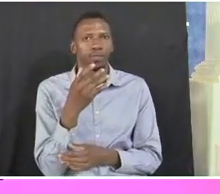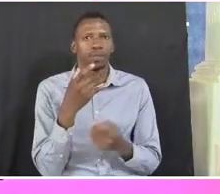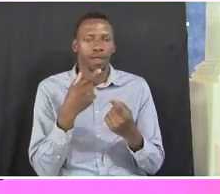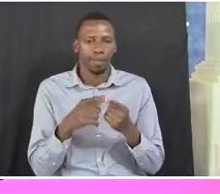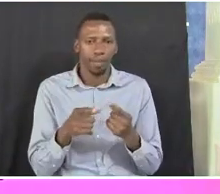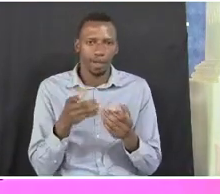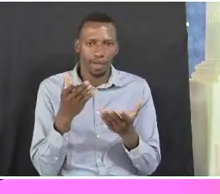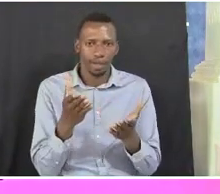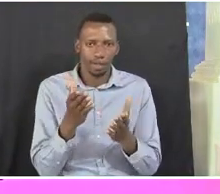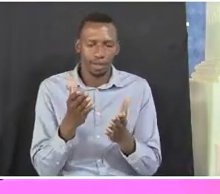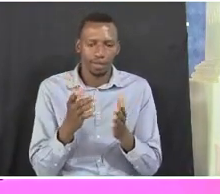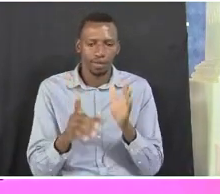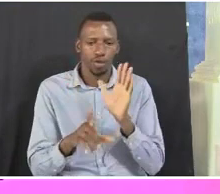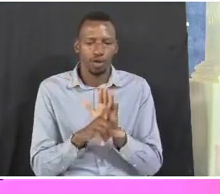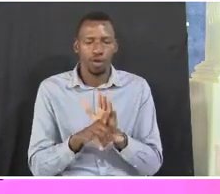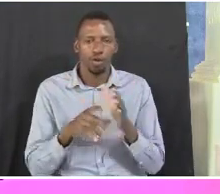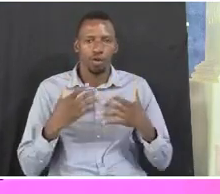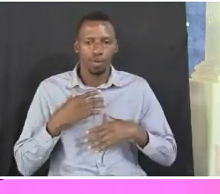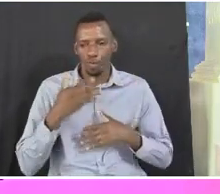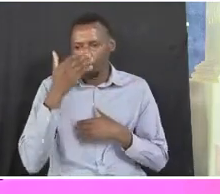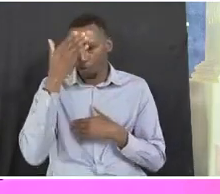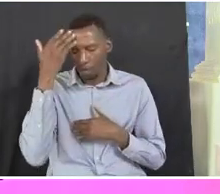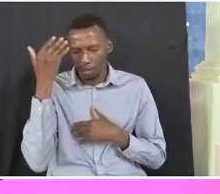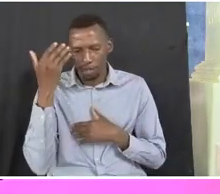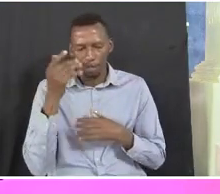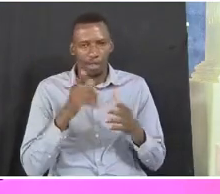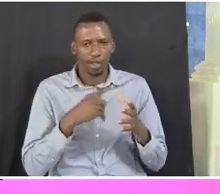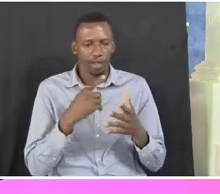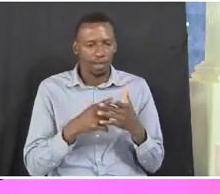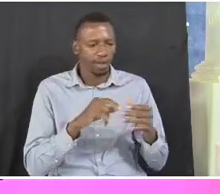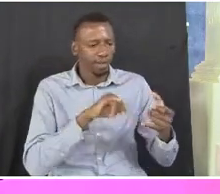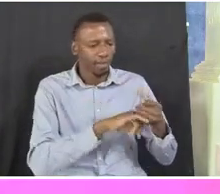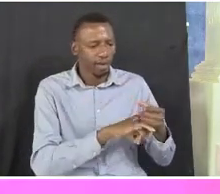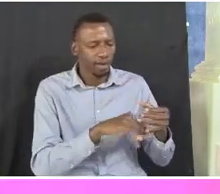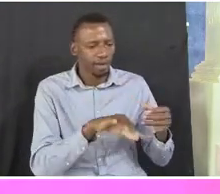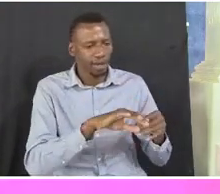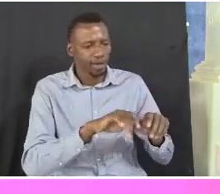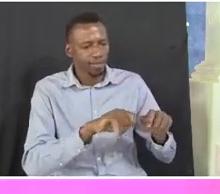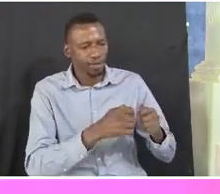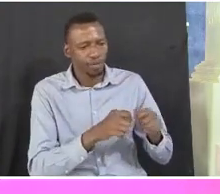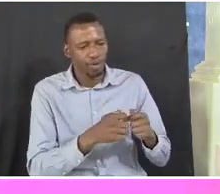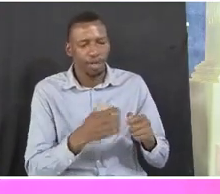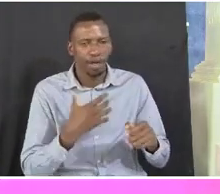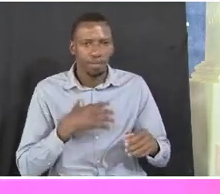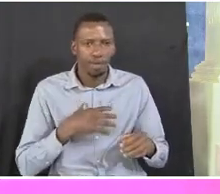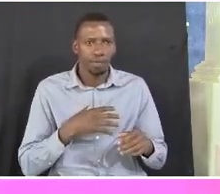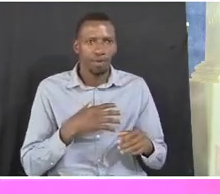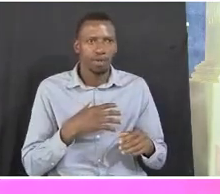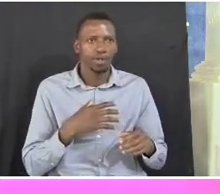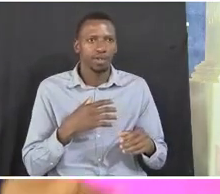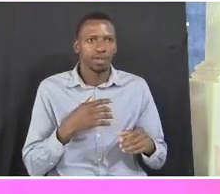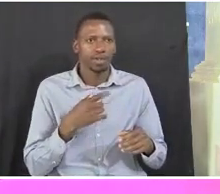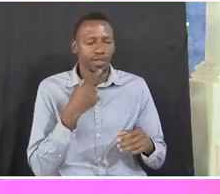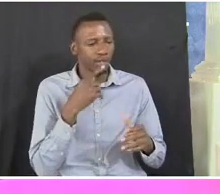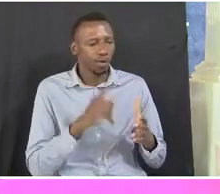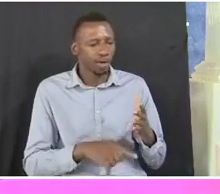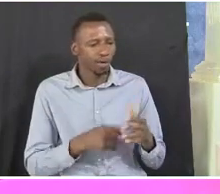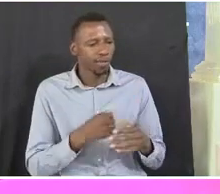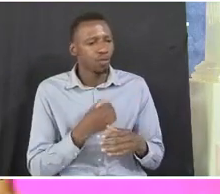But these directions were forgotten, and the marriage was perverted and made to minister to